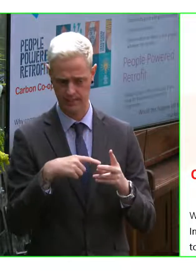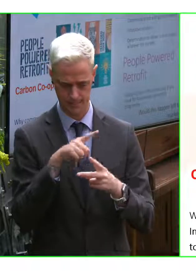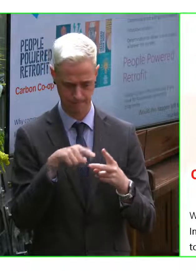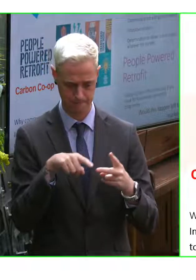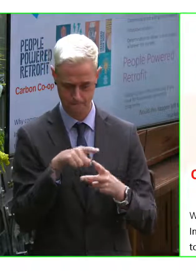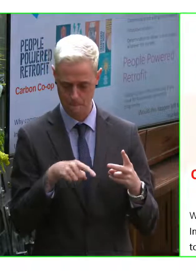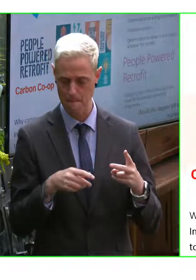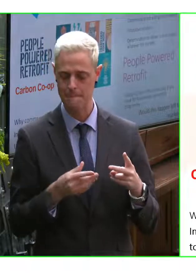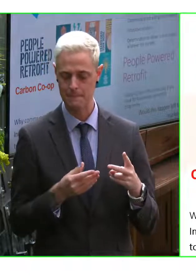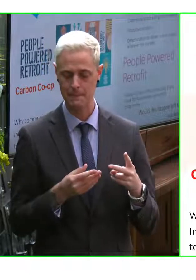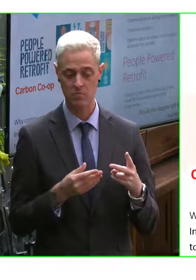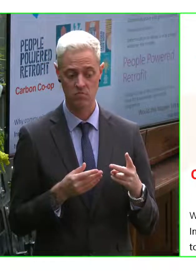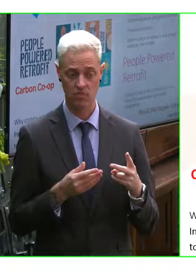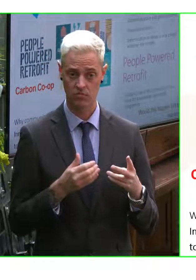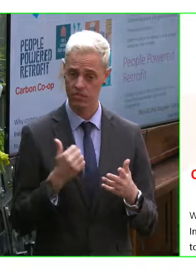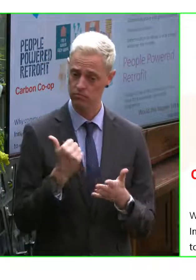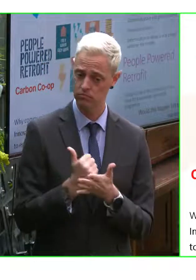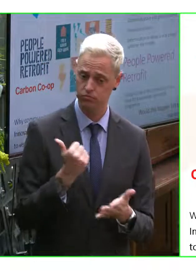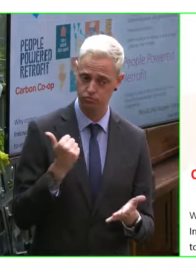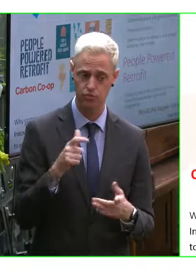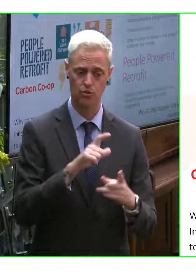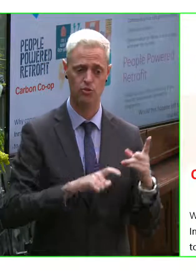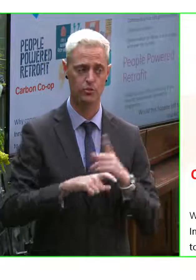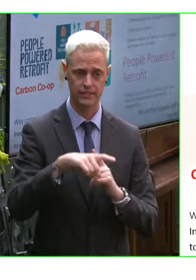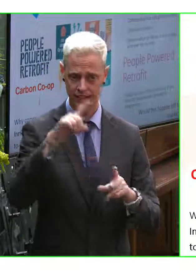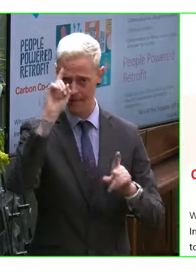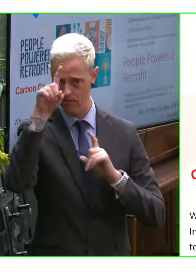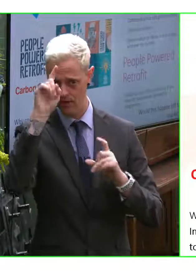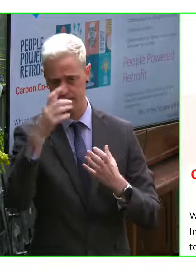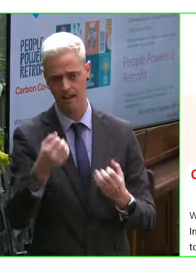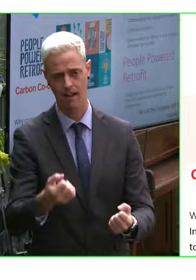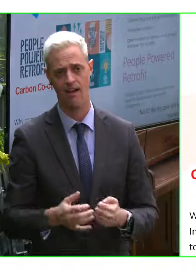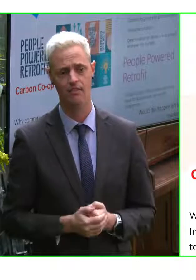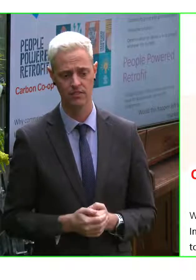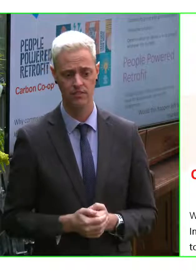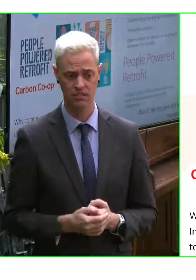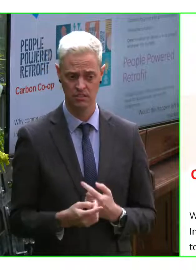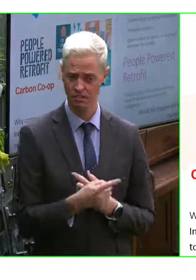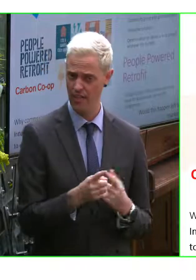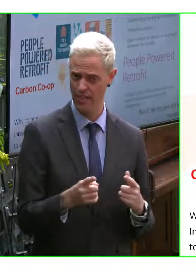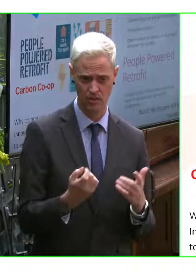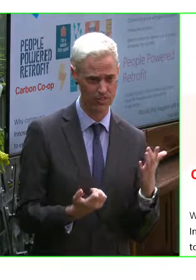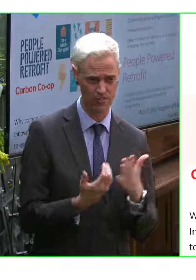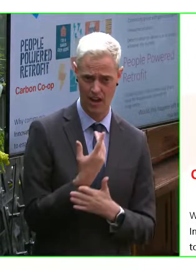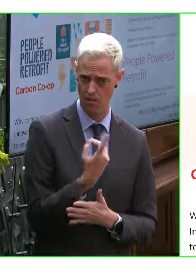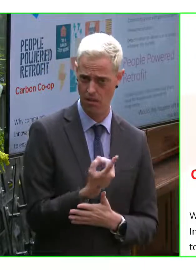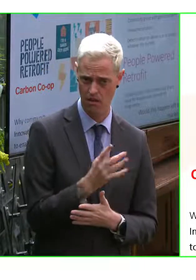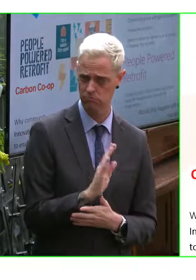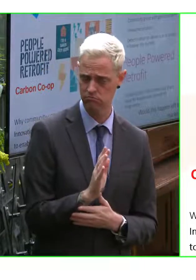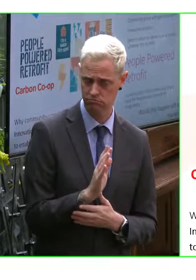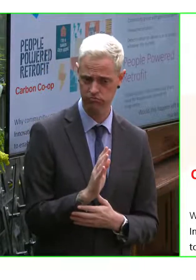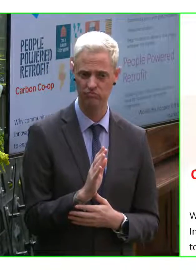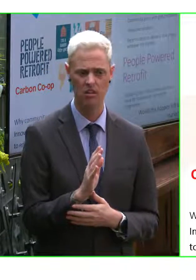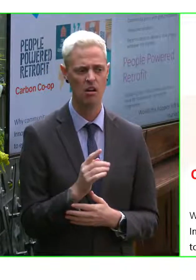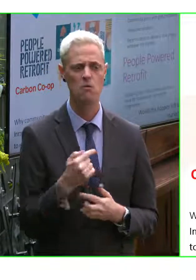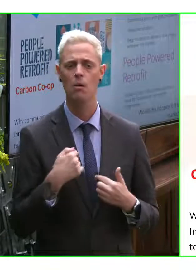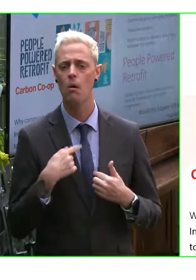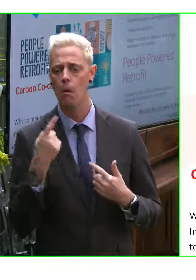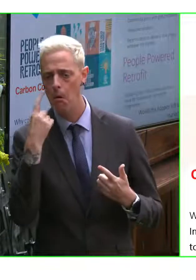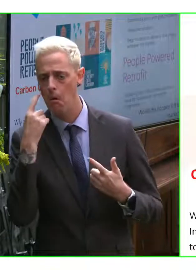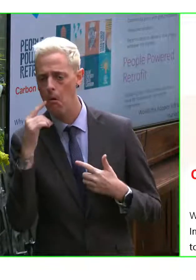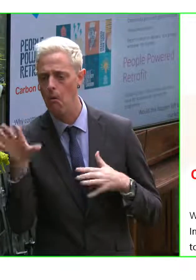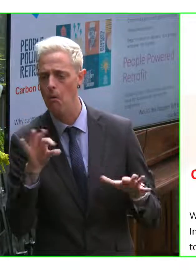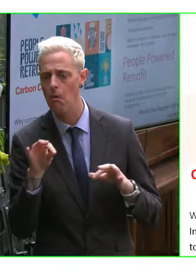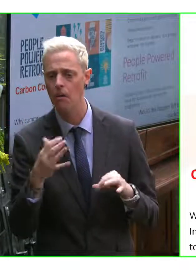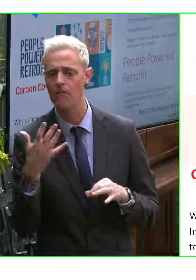really showcased communities' innovation, because communities, they're not like a developer where they have an option of 5 different projects.